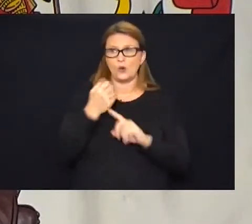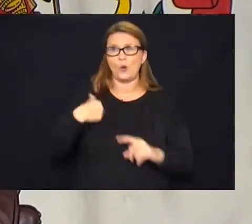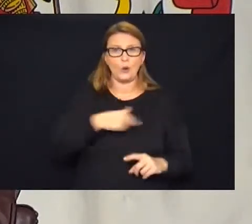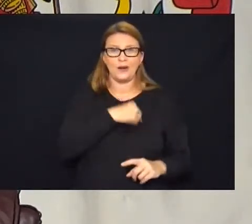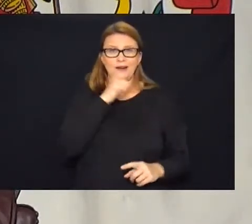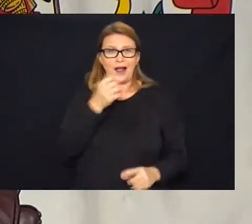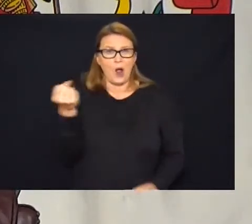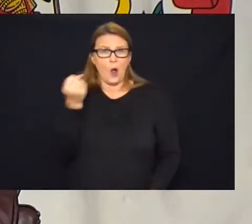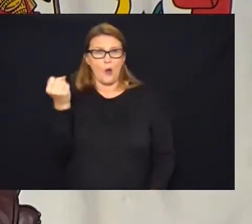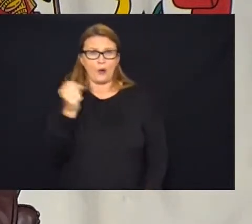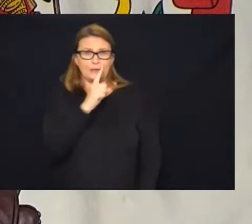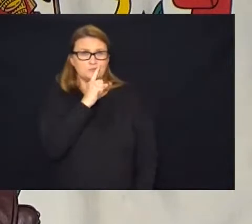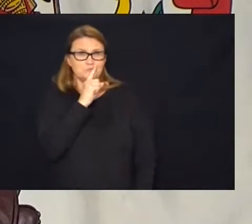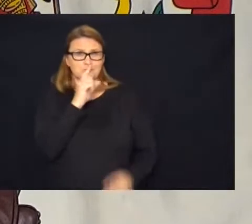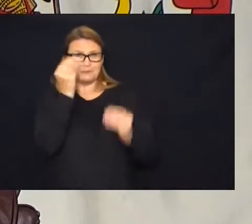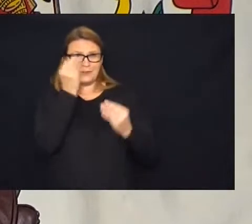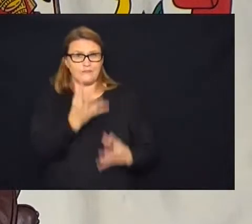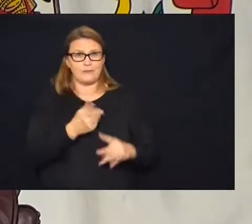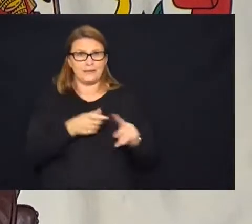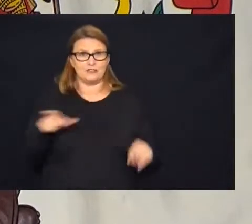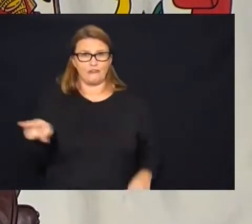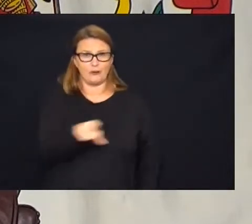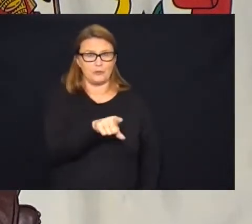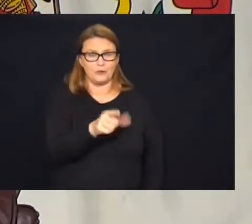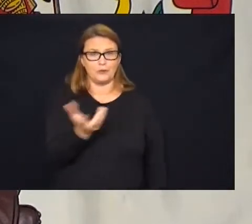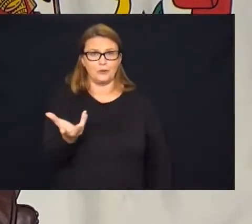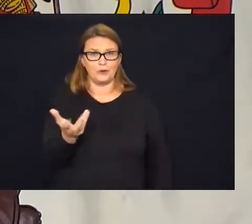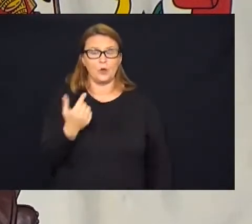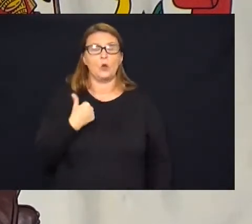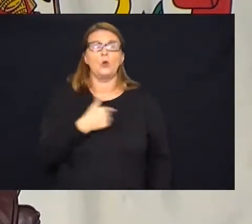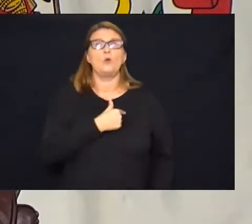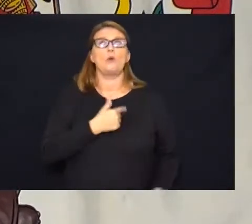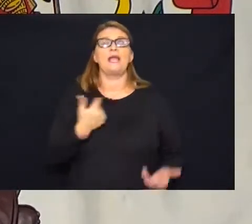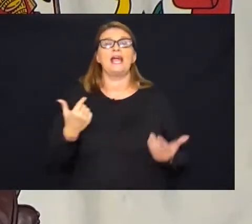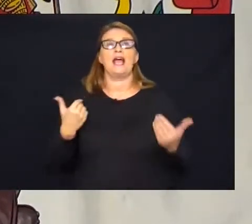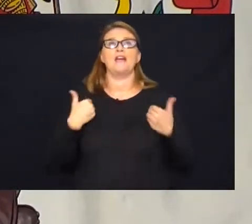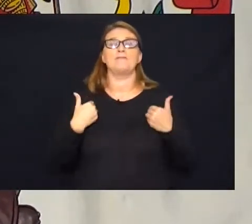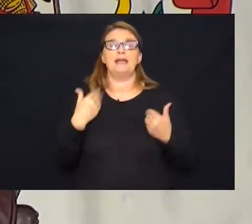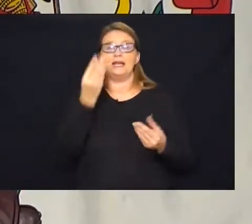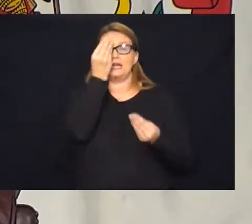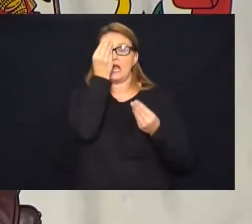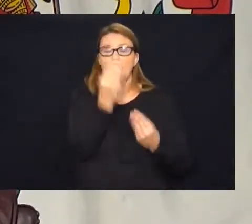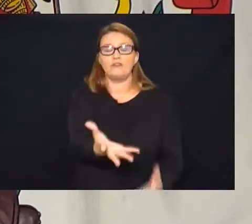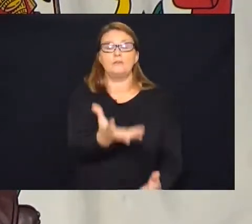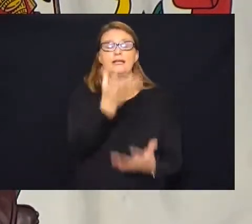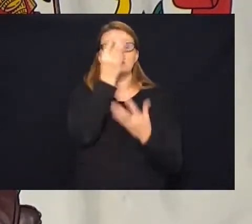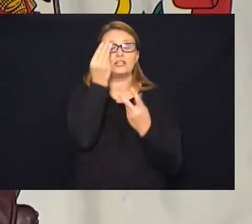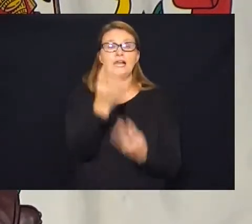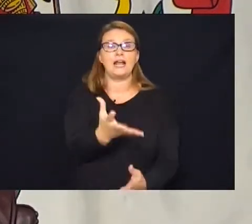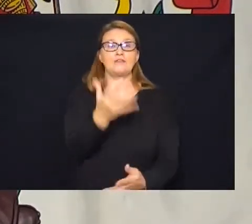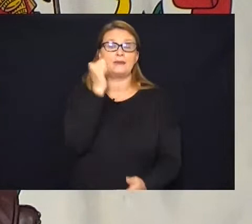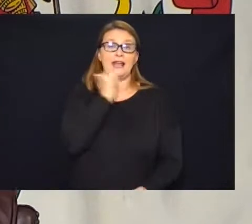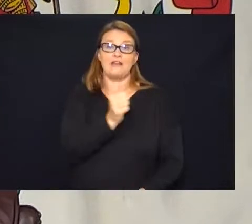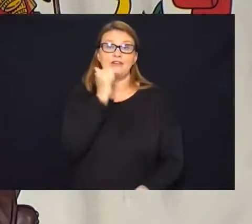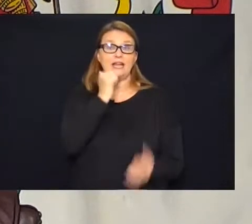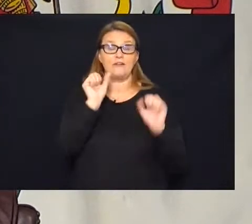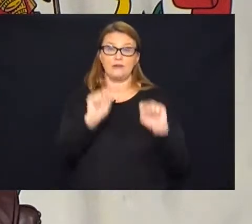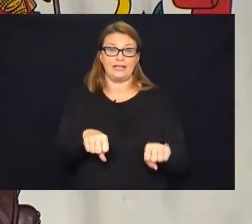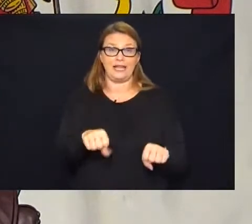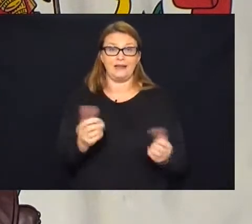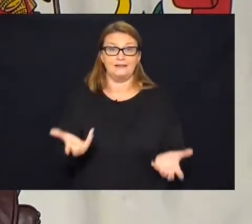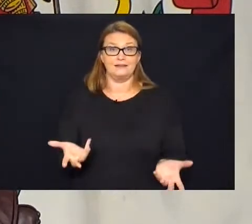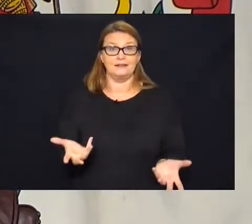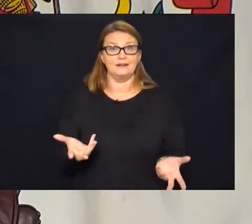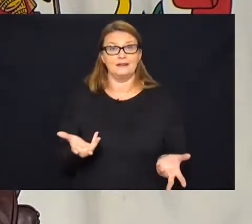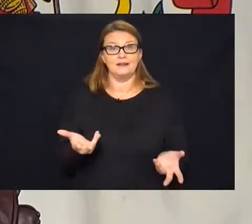any information from anybody. Absolutely, we have been as upfront every single day as we can. And, you